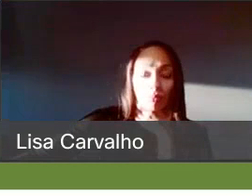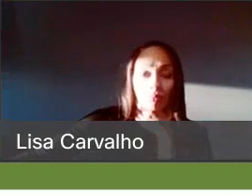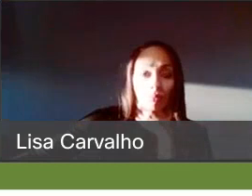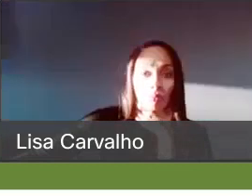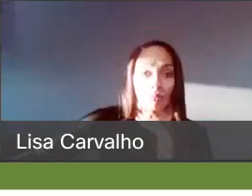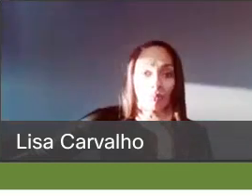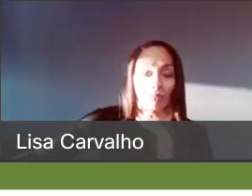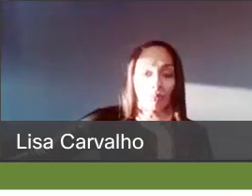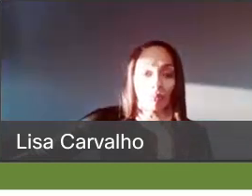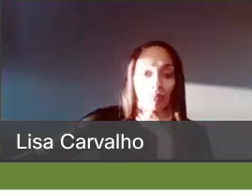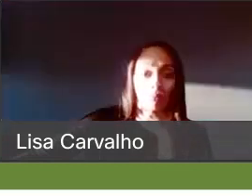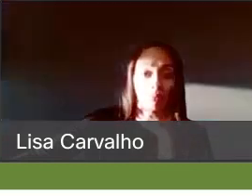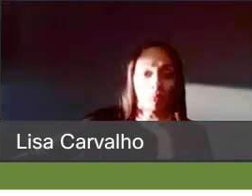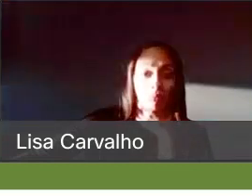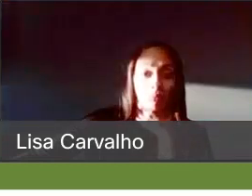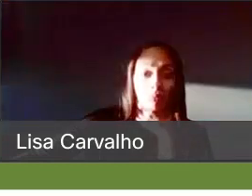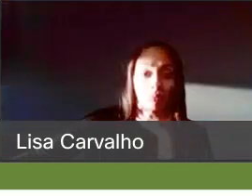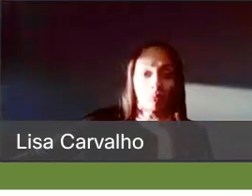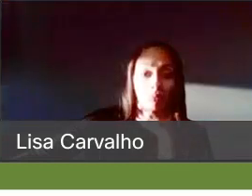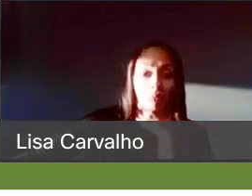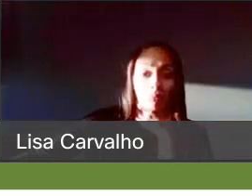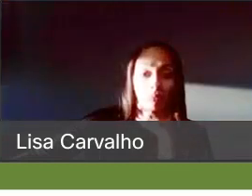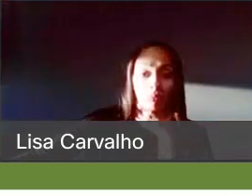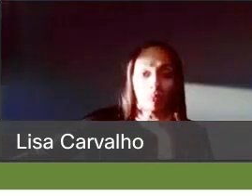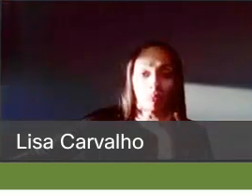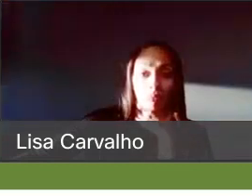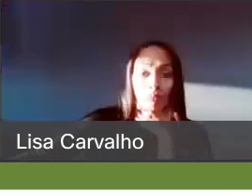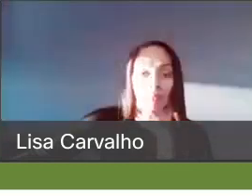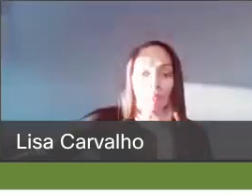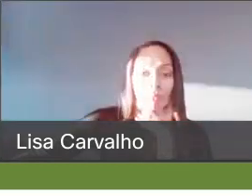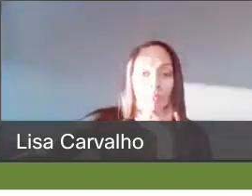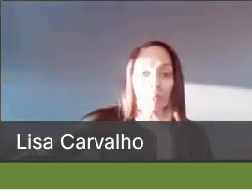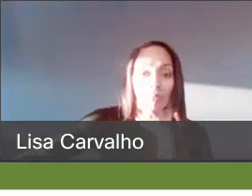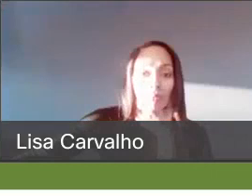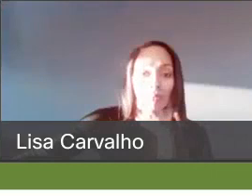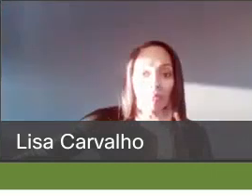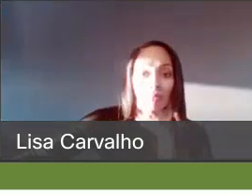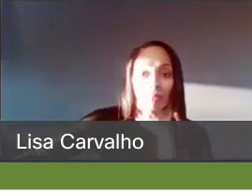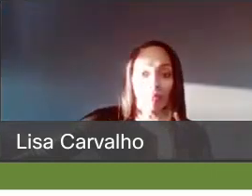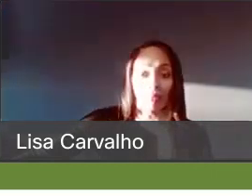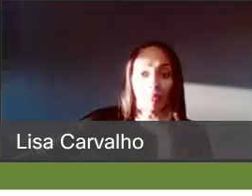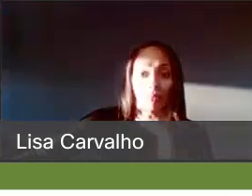down. Breathing is the only part of the autonomic nervous system we can control, right? And it helps to slow down the other